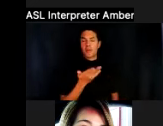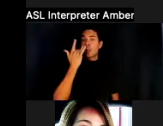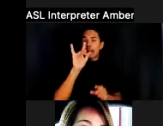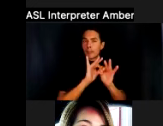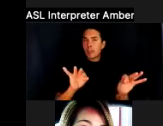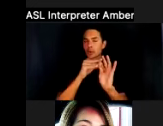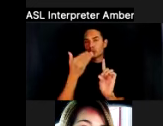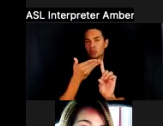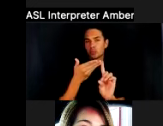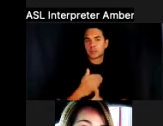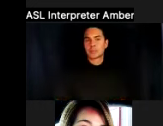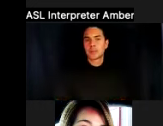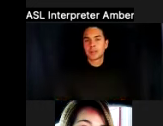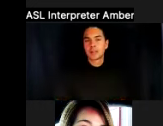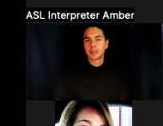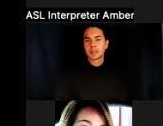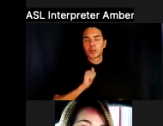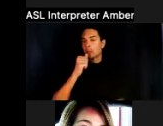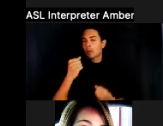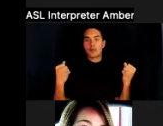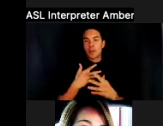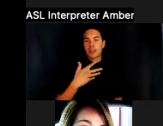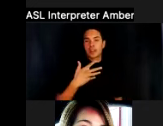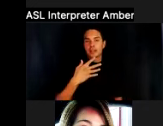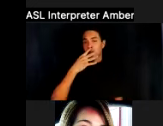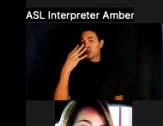important. Don't be afraid of rejection.